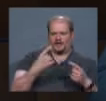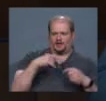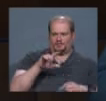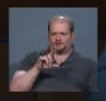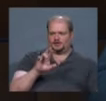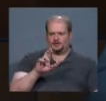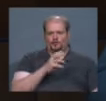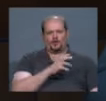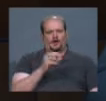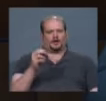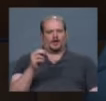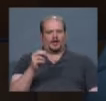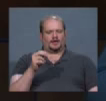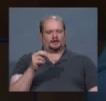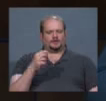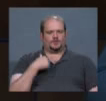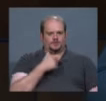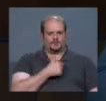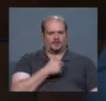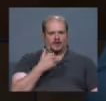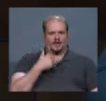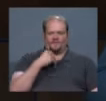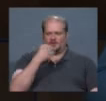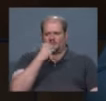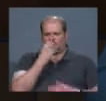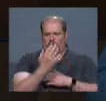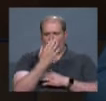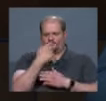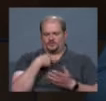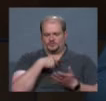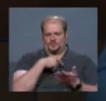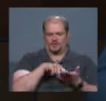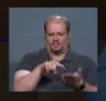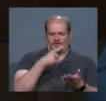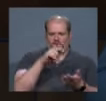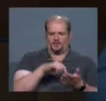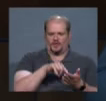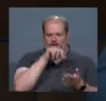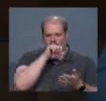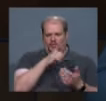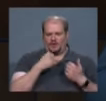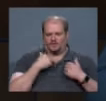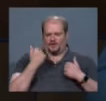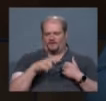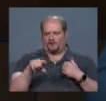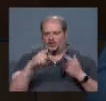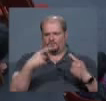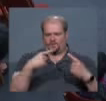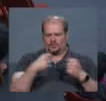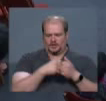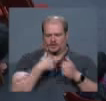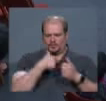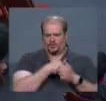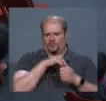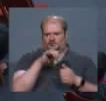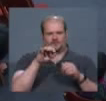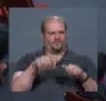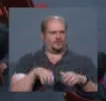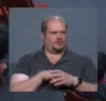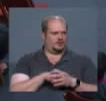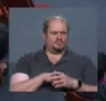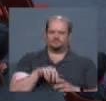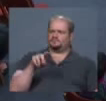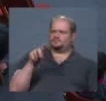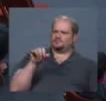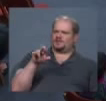Little Rock. And we host the breakfast. We pay for the breakfast, so I'd love to have you all attend with us if you could. Director